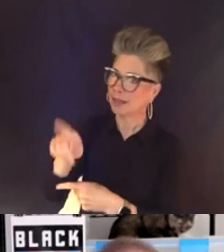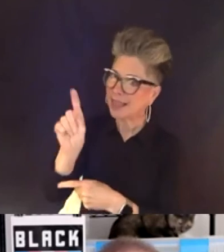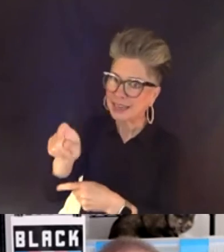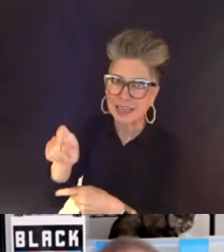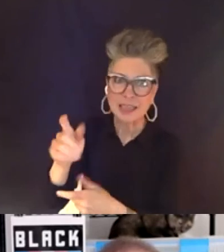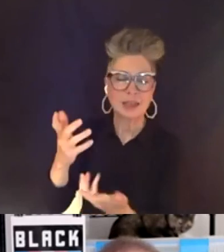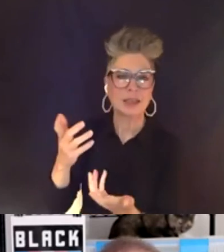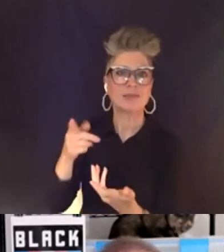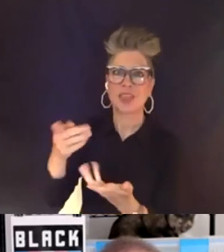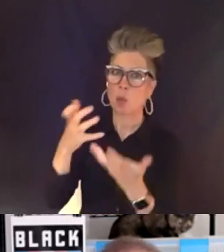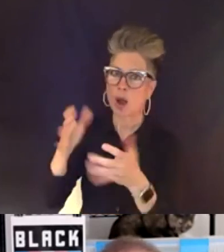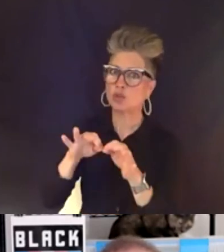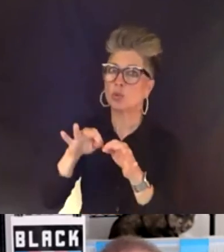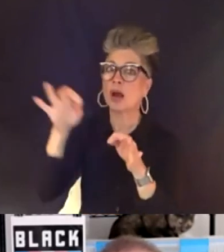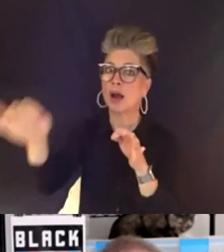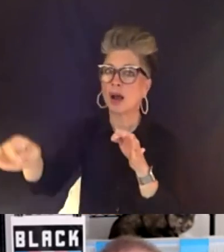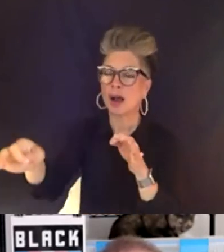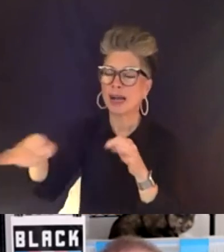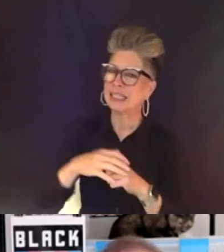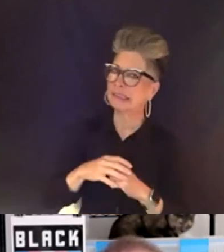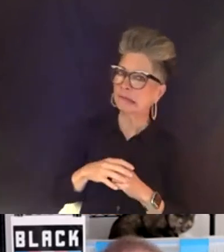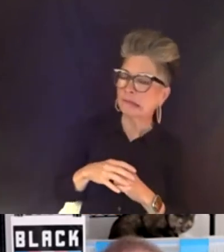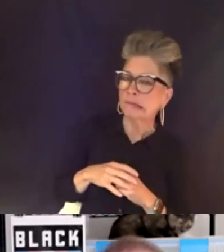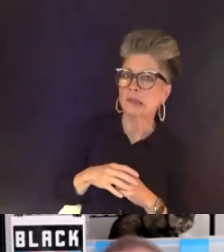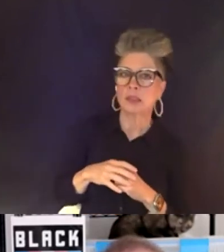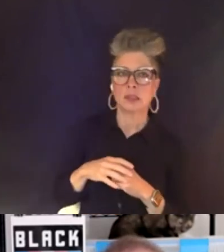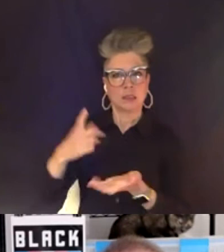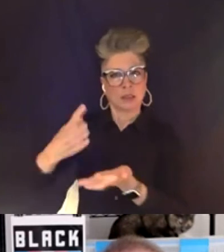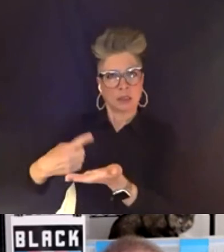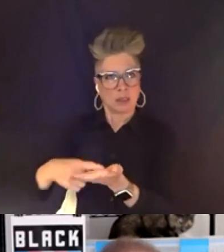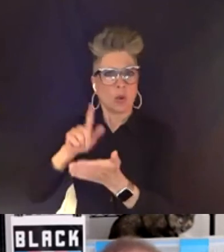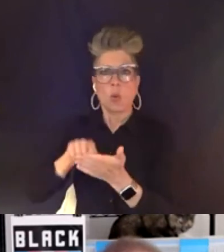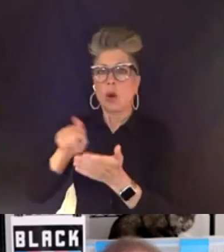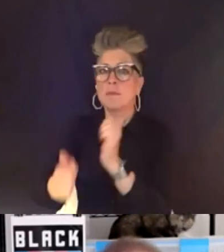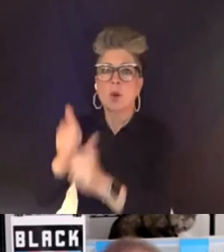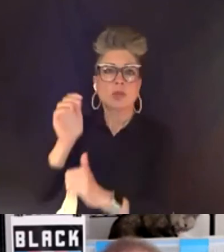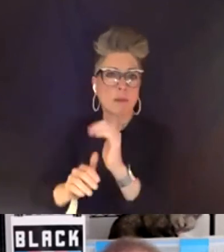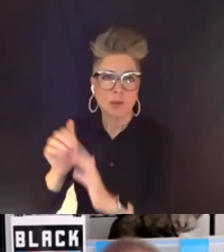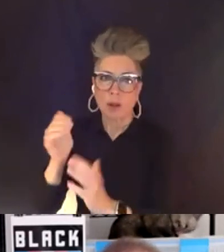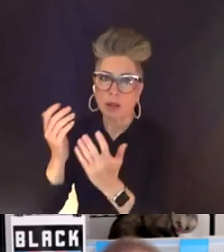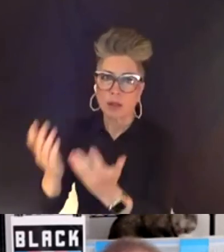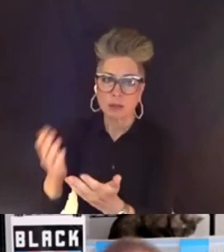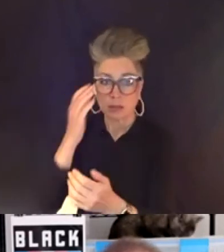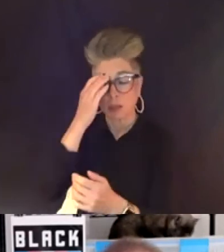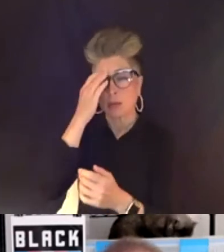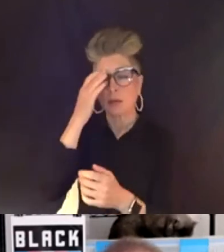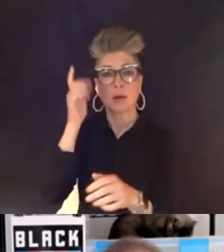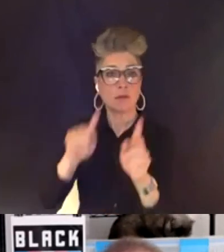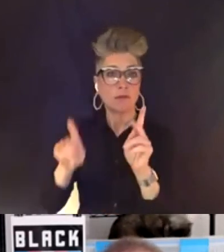just, talked about the timing for them. What do they feel most comfortable with? Easy as that. I would say for people who are